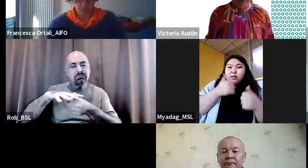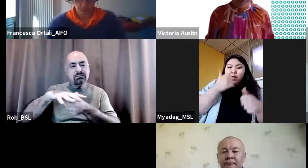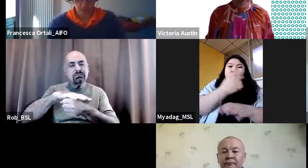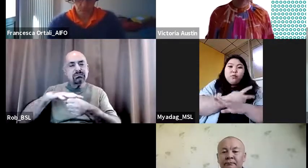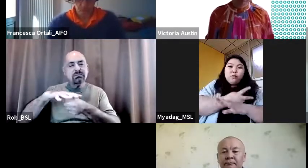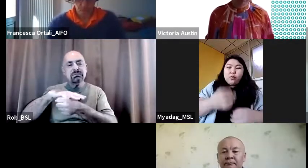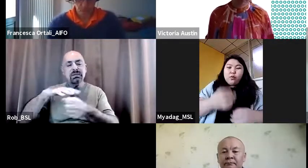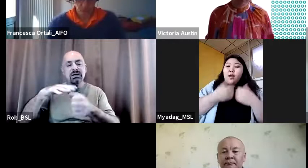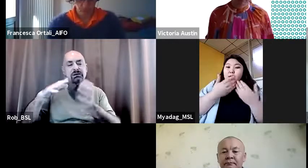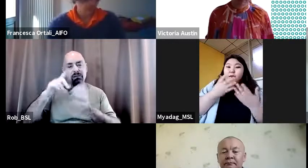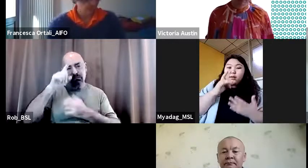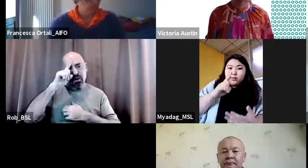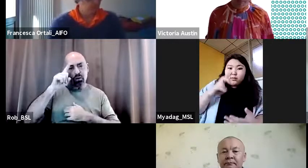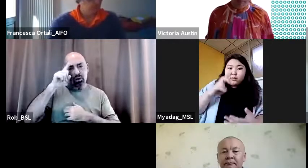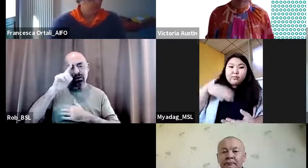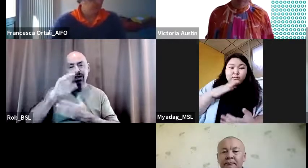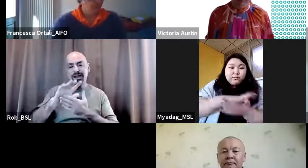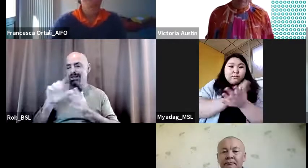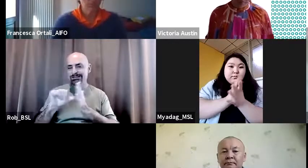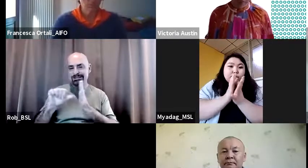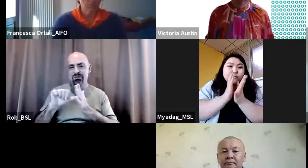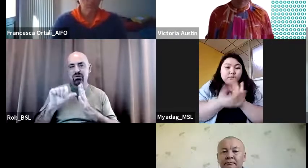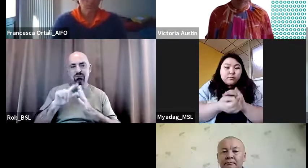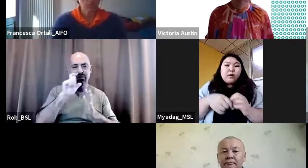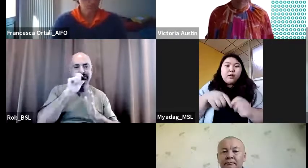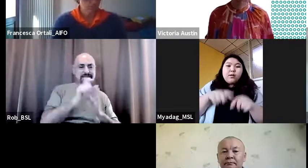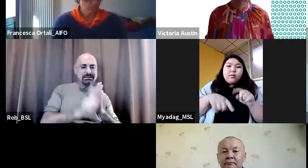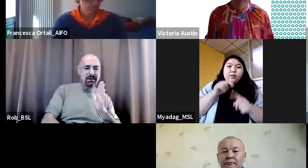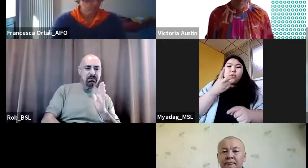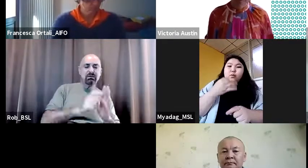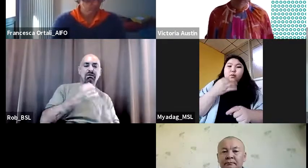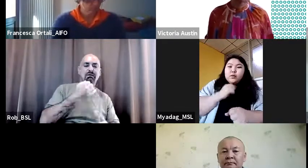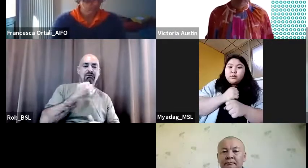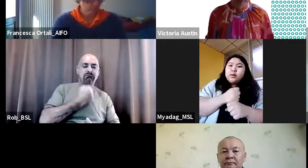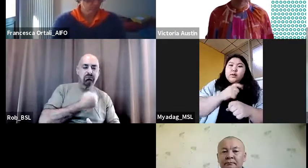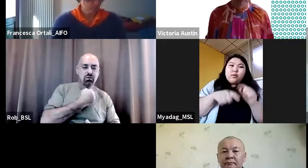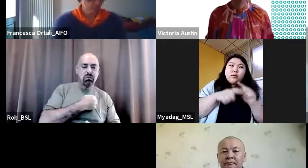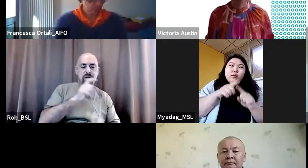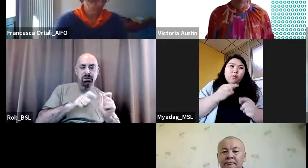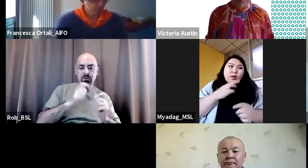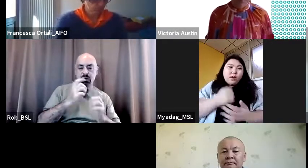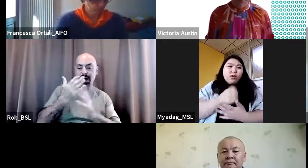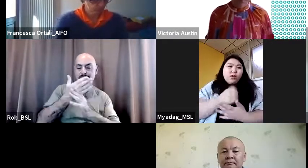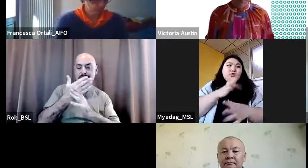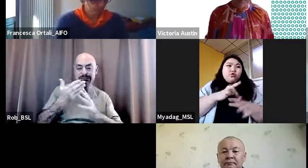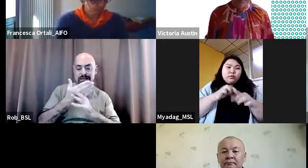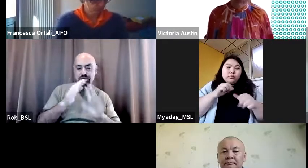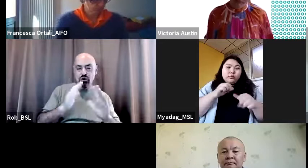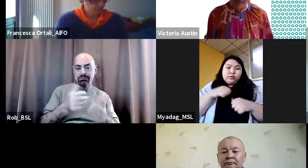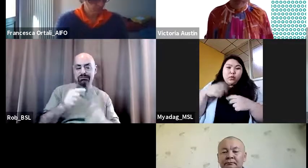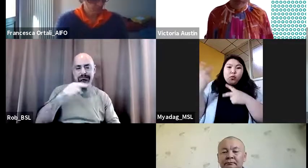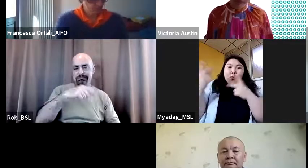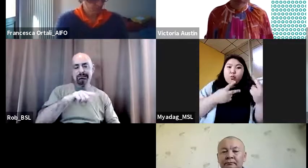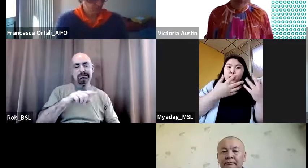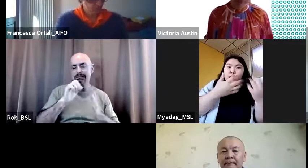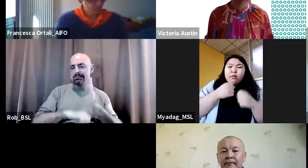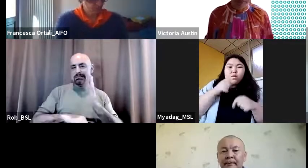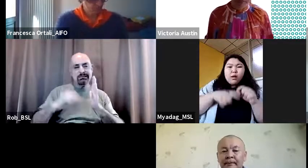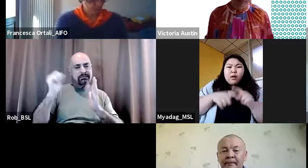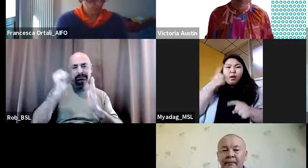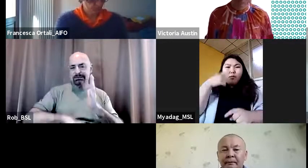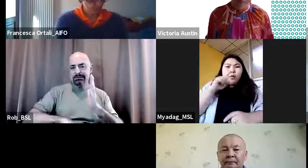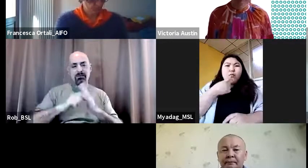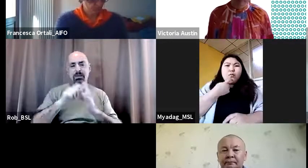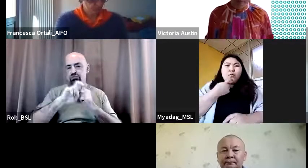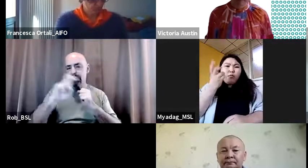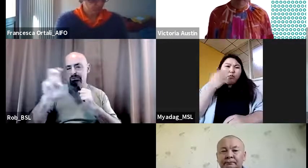the most difficult for vulnerable people to have access to services and transportation and all